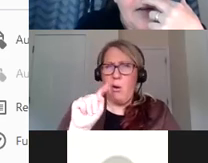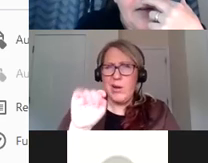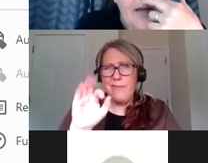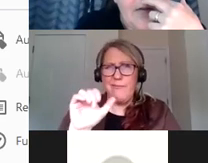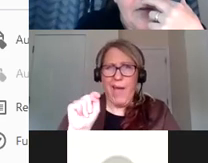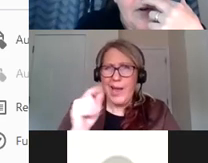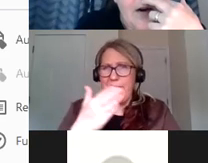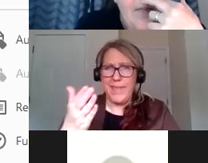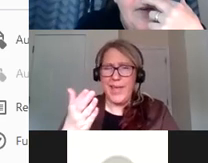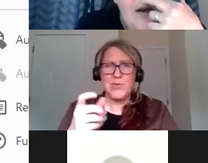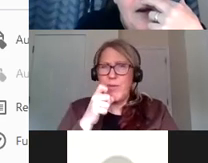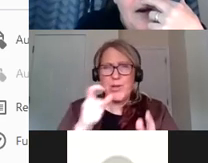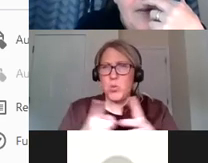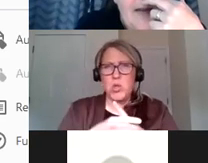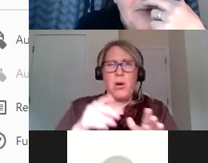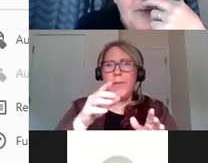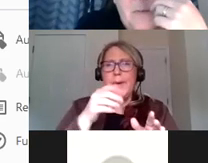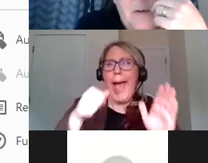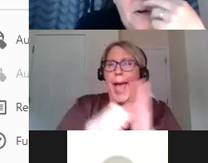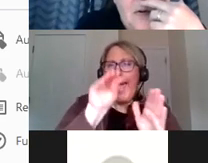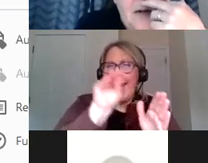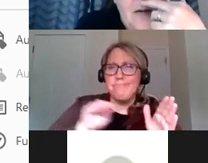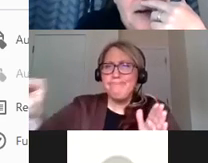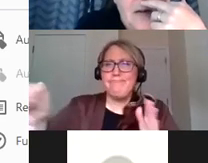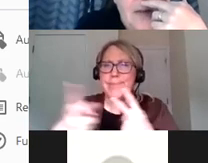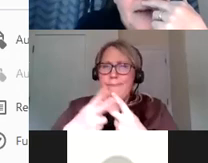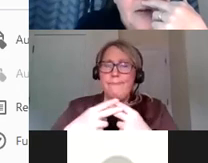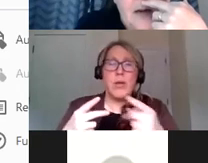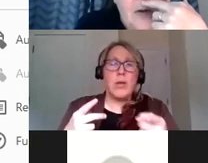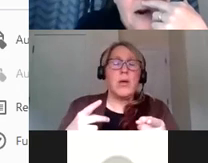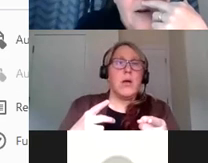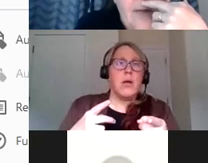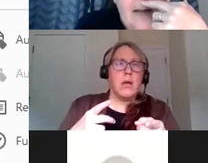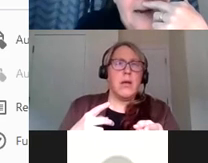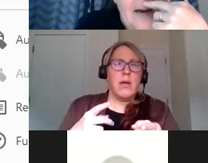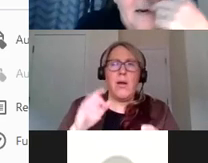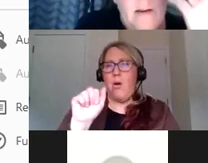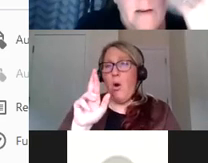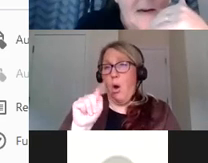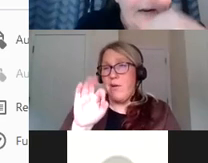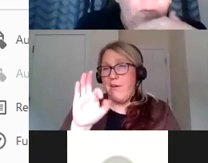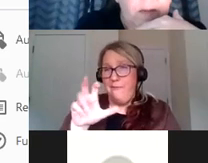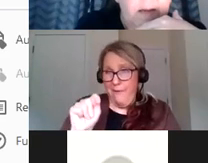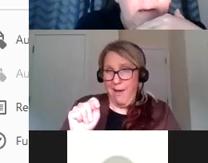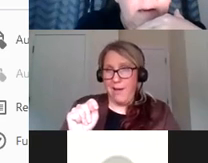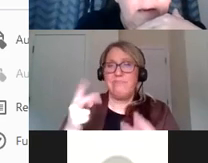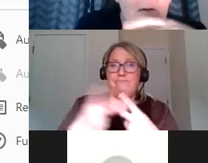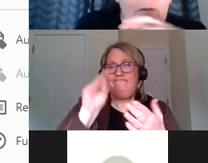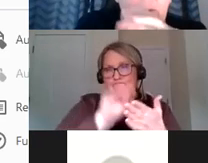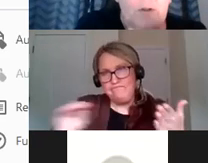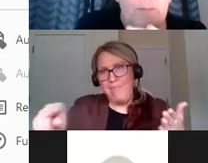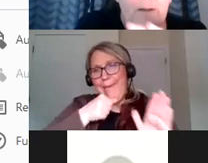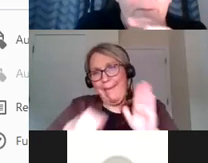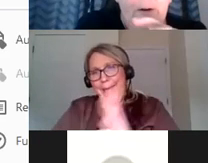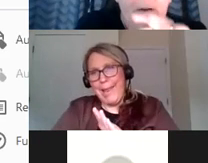that they don't show up. And that's when we would go in and artifact that, and then it would be hidden, and